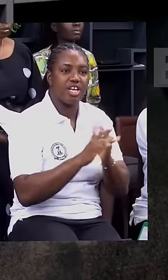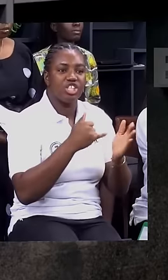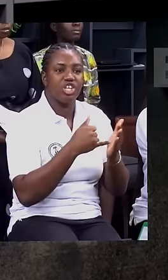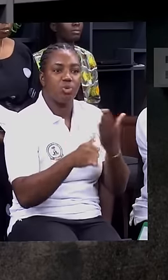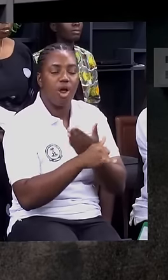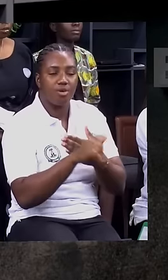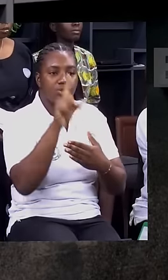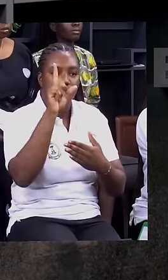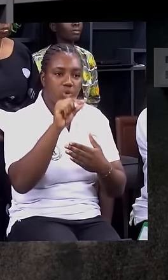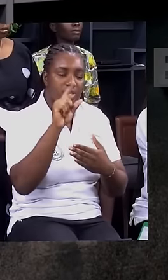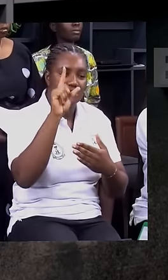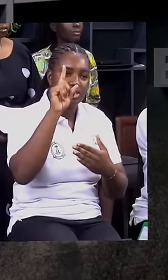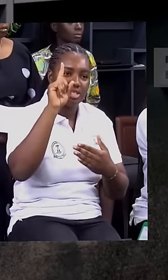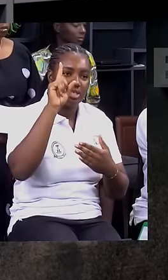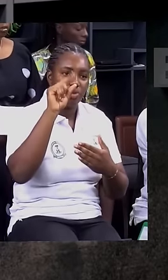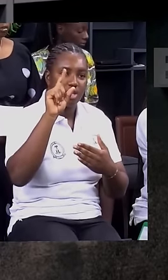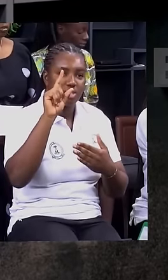21st,